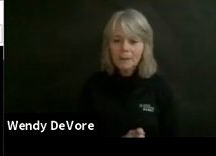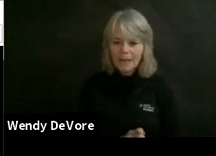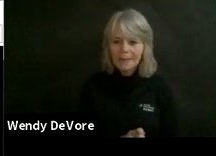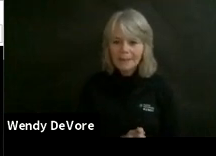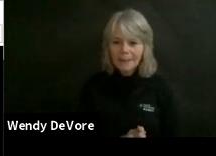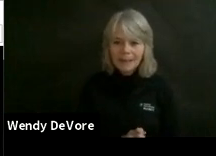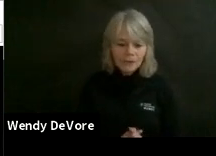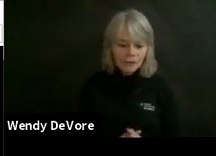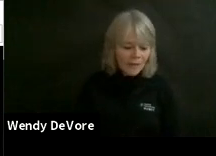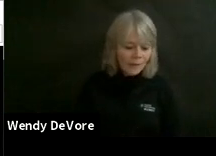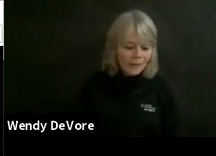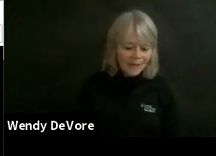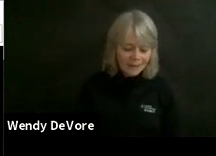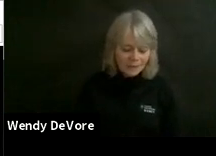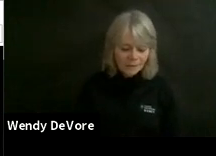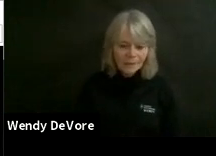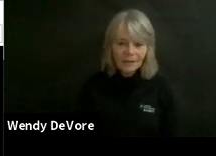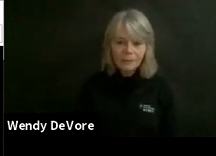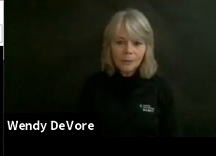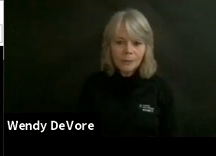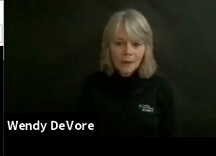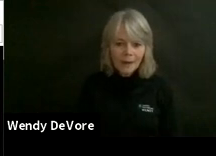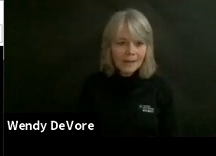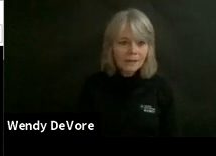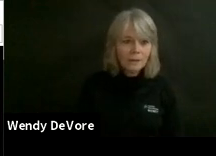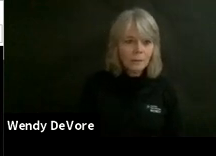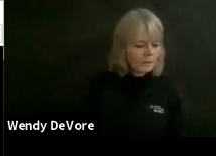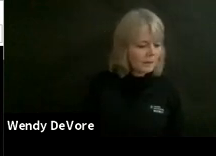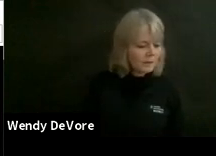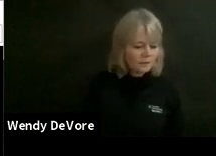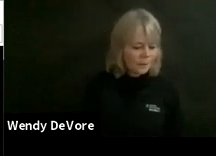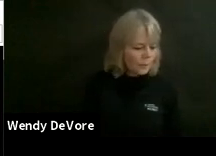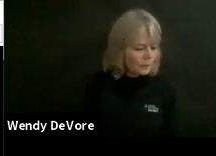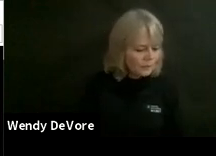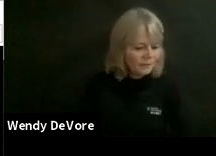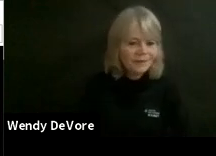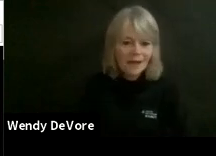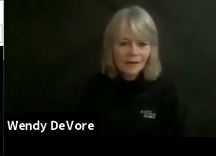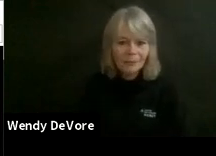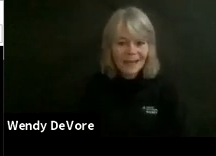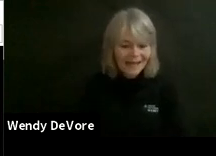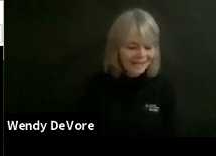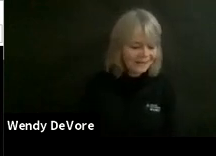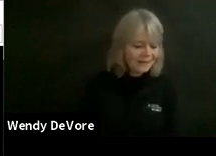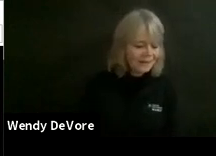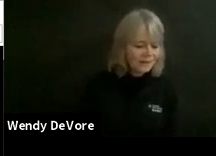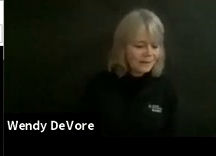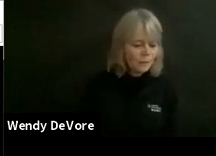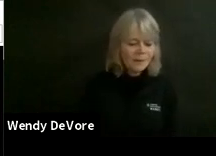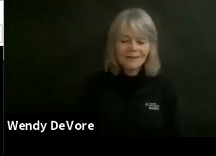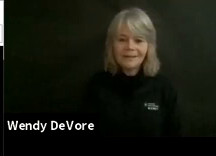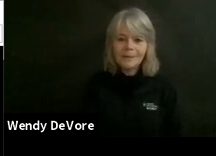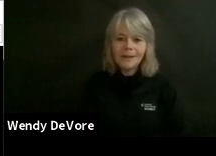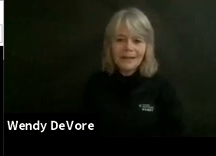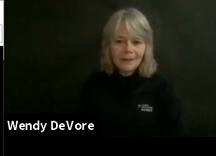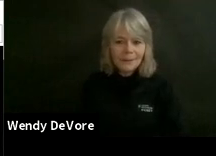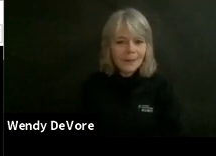Okay, so now what I'd like to do is move on to someone who is deaf blind. And this